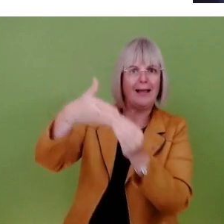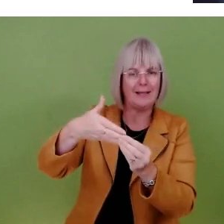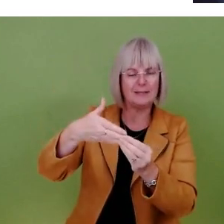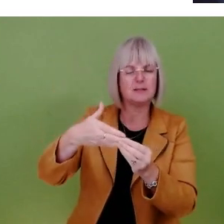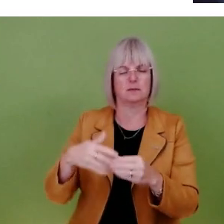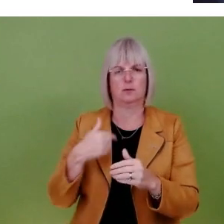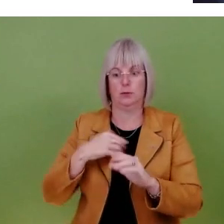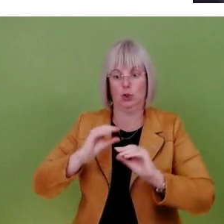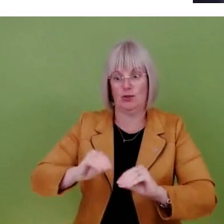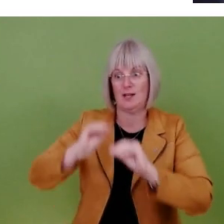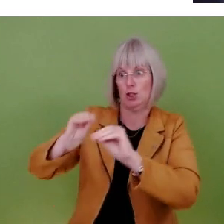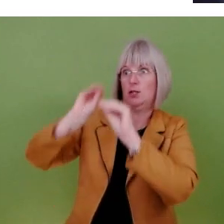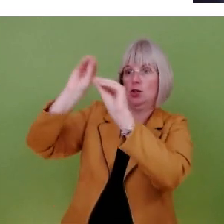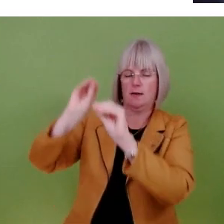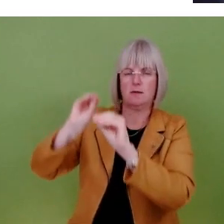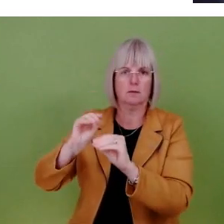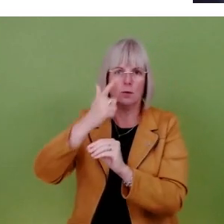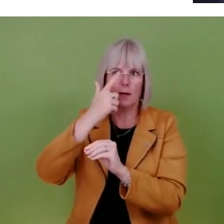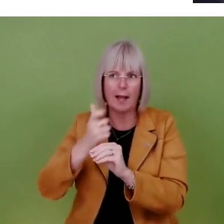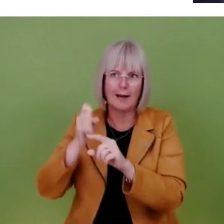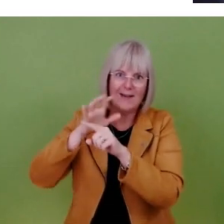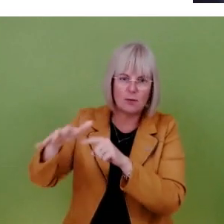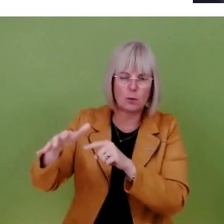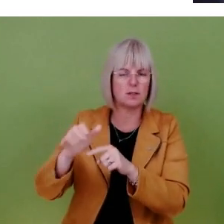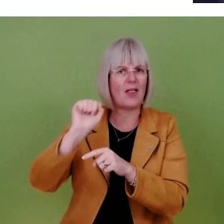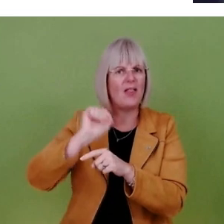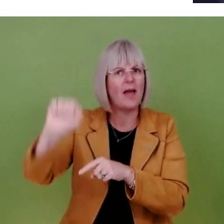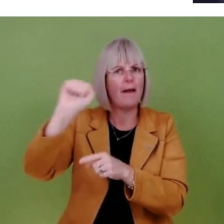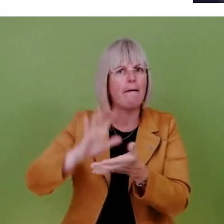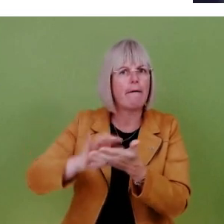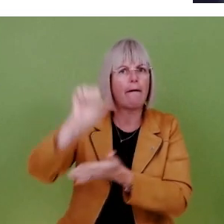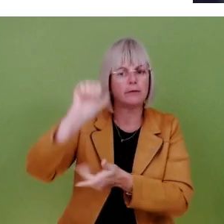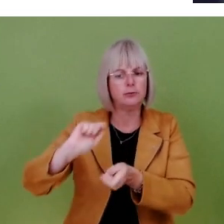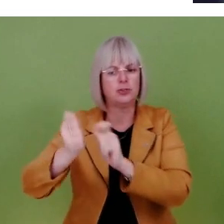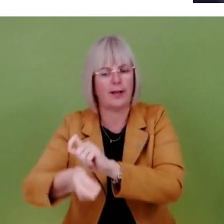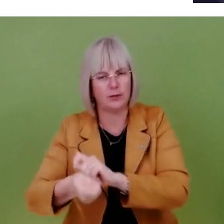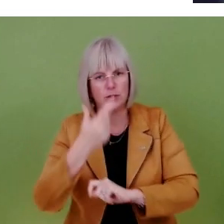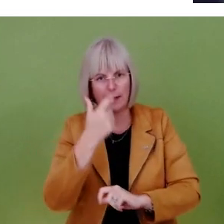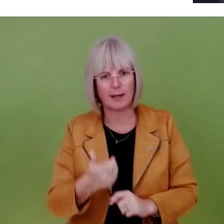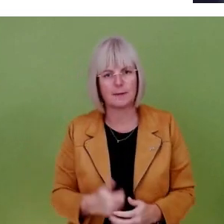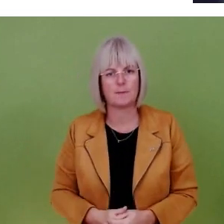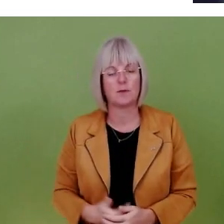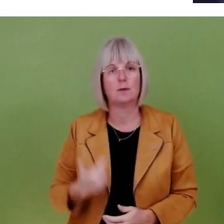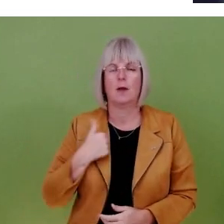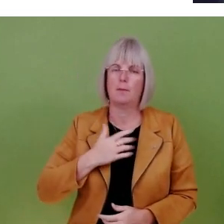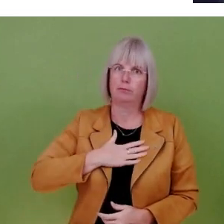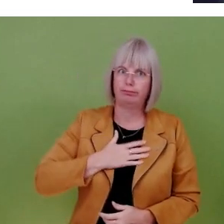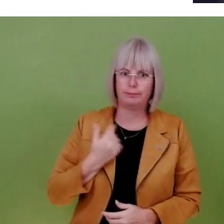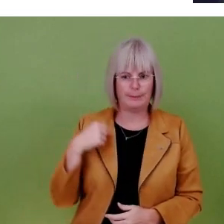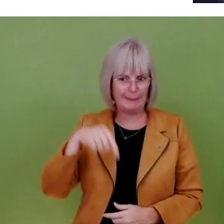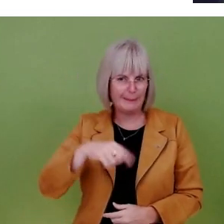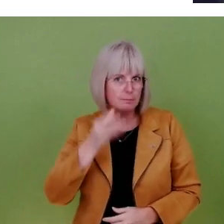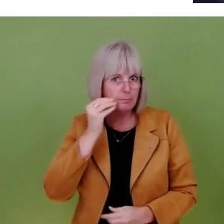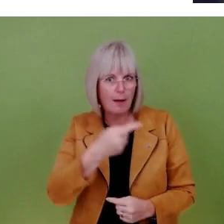influencing cultural shifts and changes. I'm really pleased to be here today to hear from the other panellists and the audience as